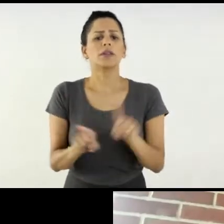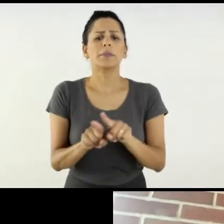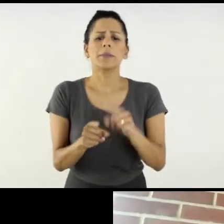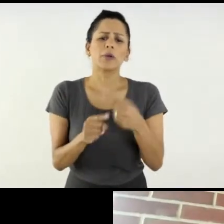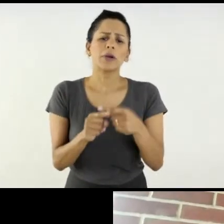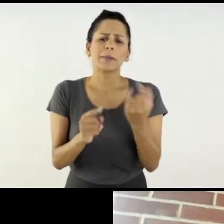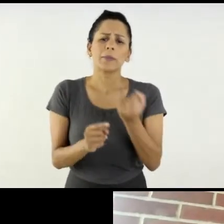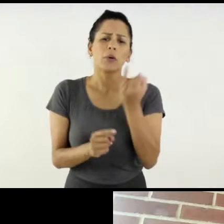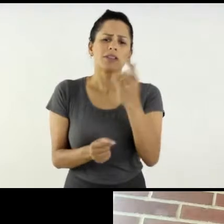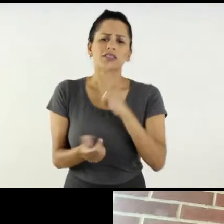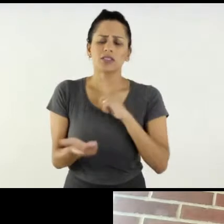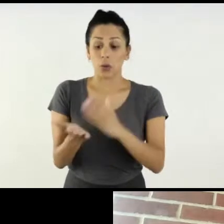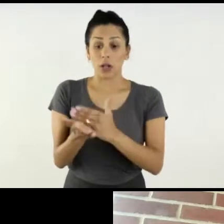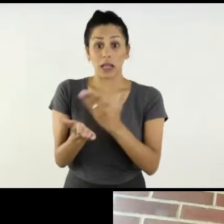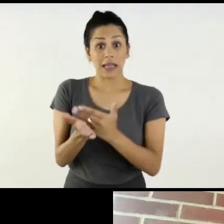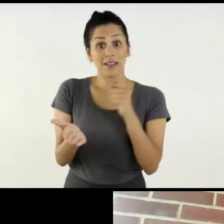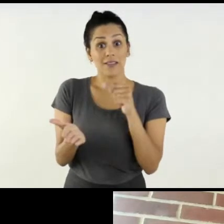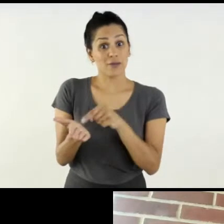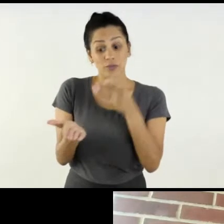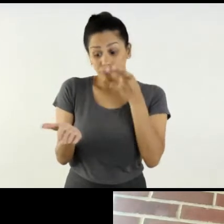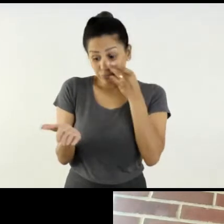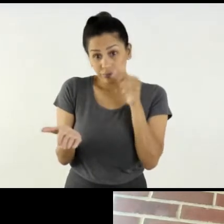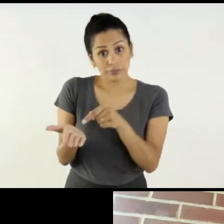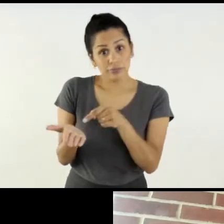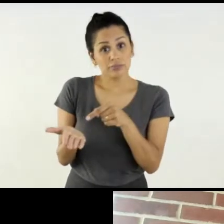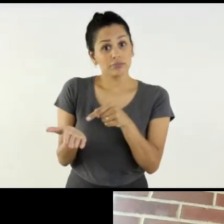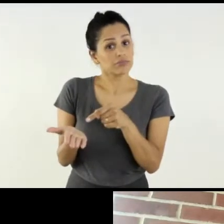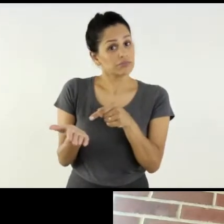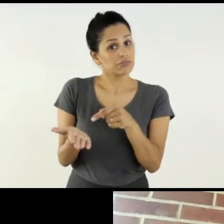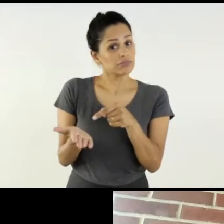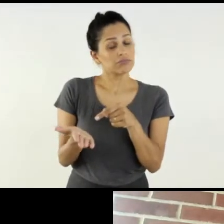from was, rather than a projection?